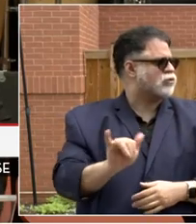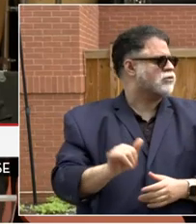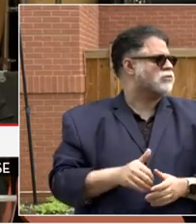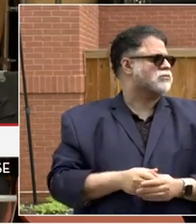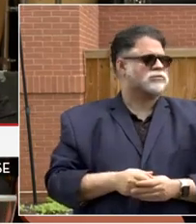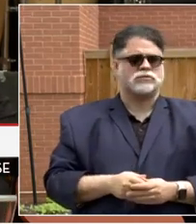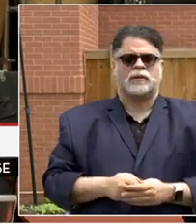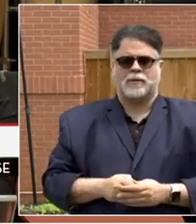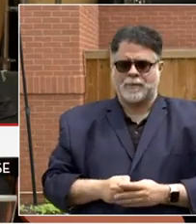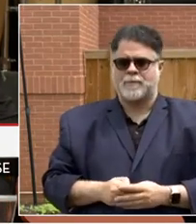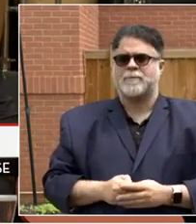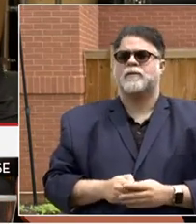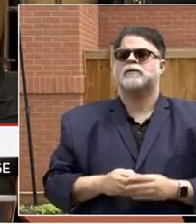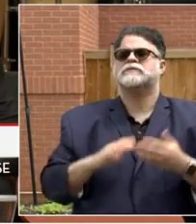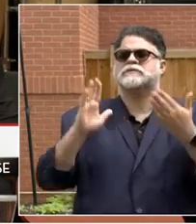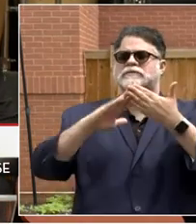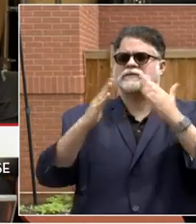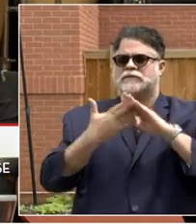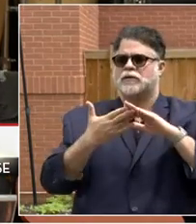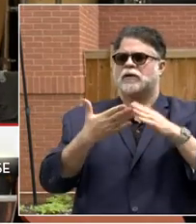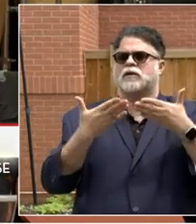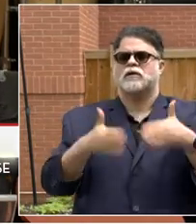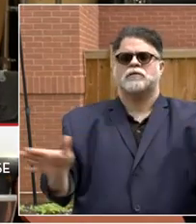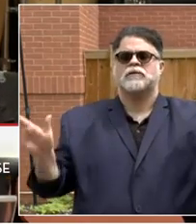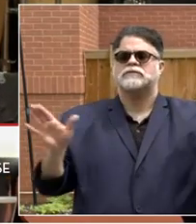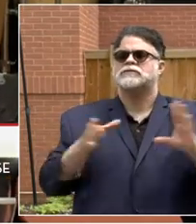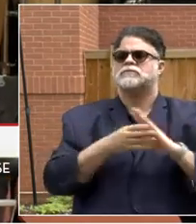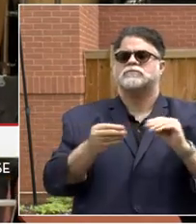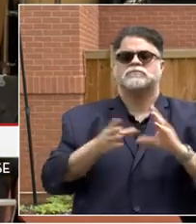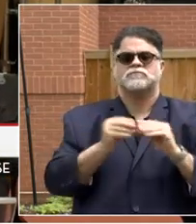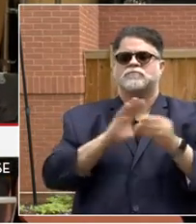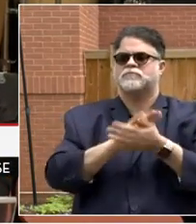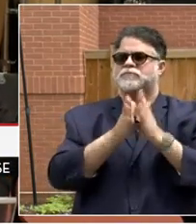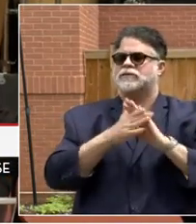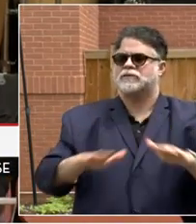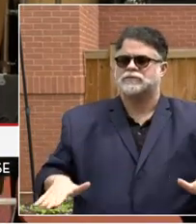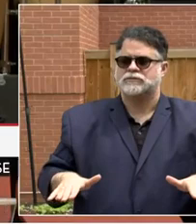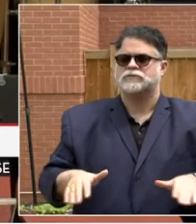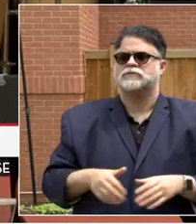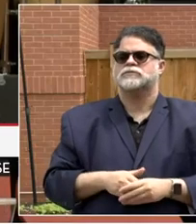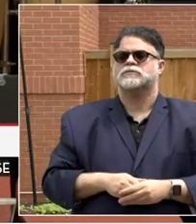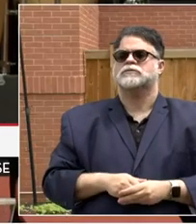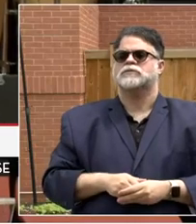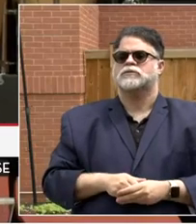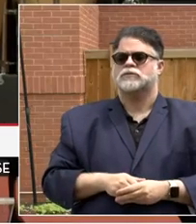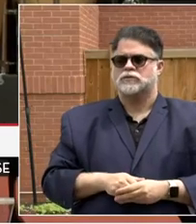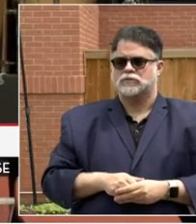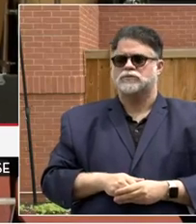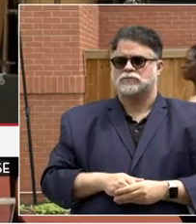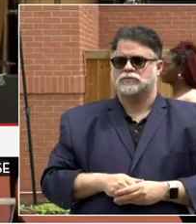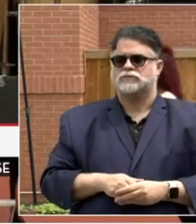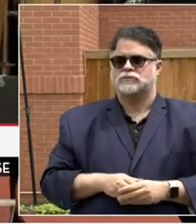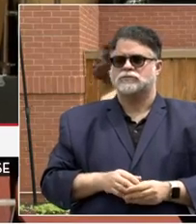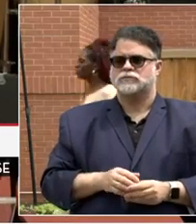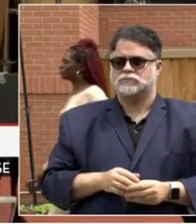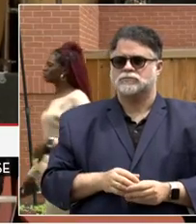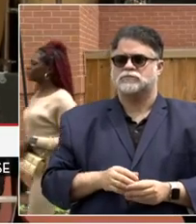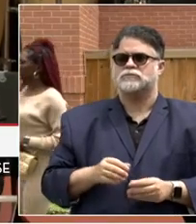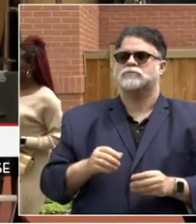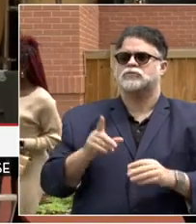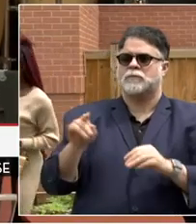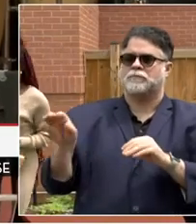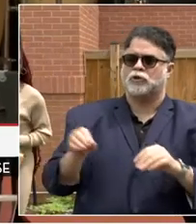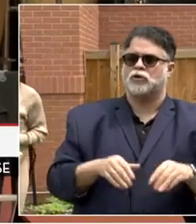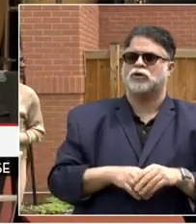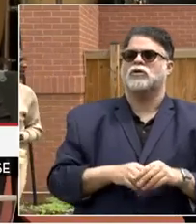of peace. And we're asking for your support in helping to spread the message and to join the movement. This campaign includes all